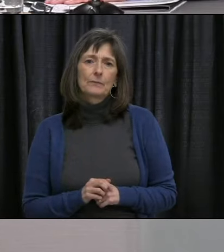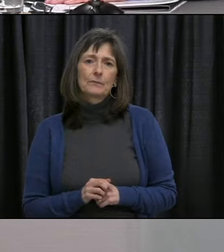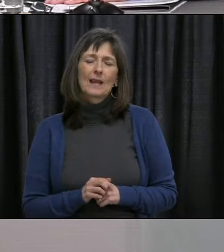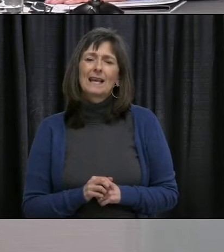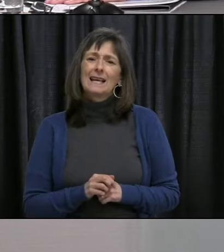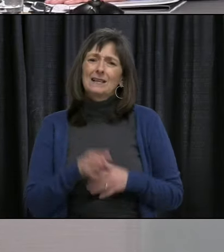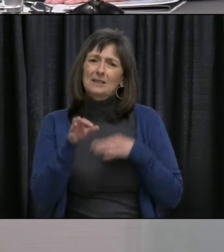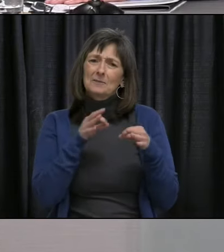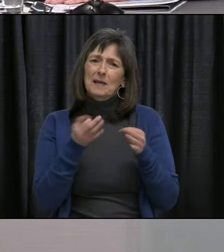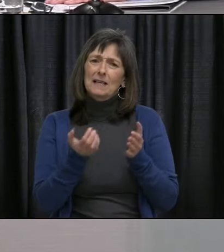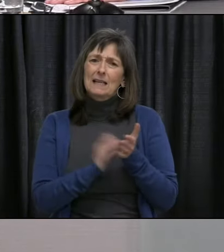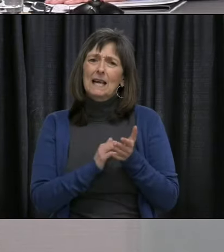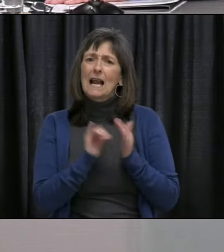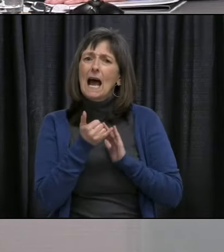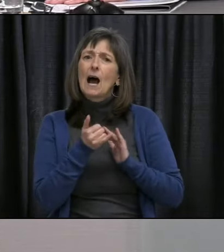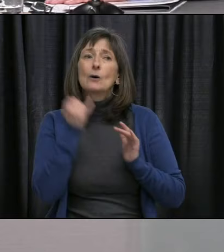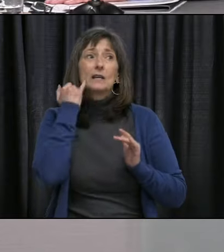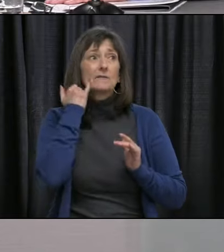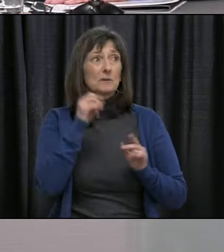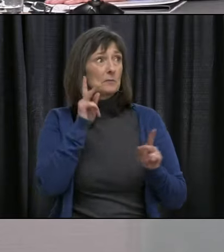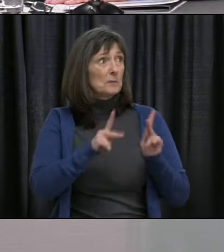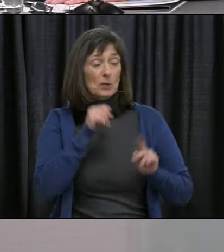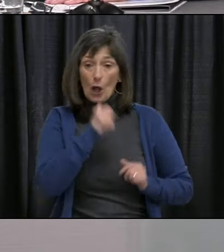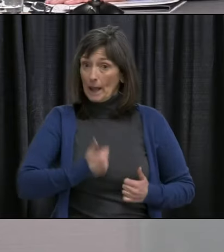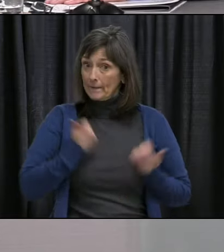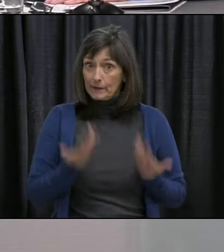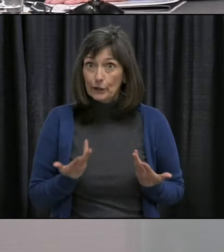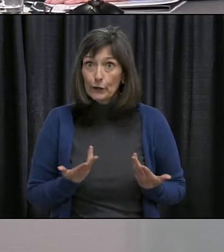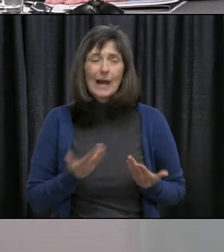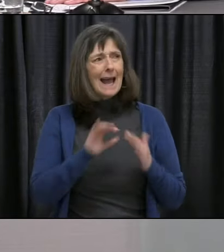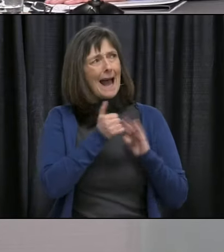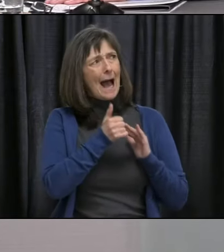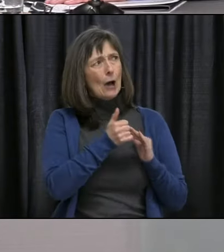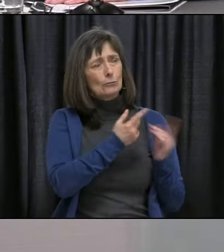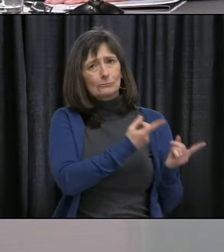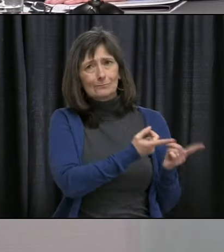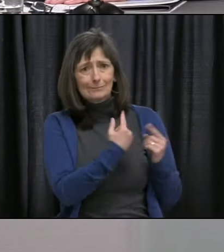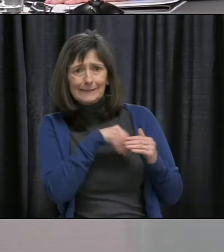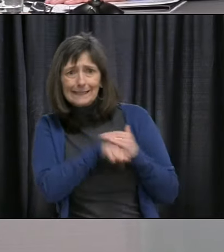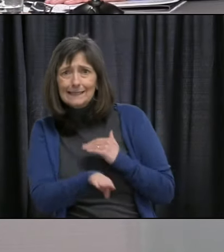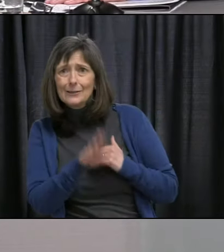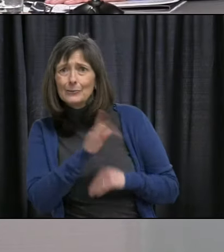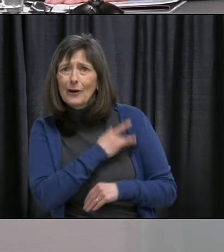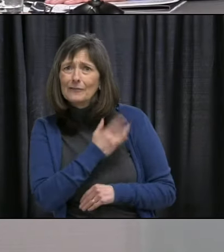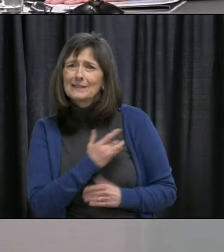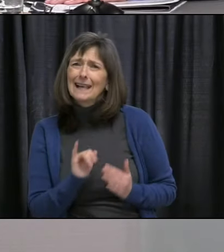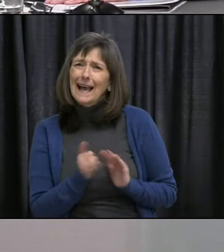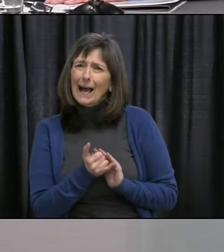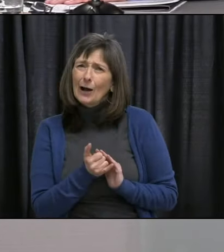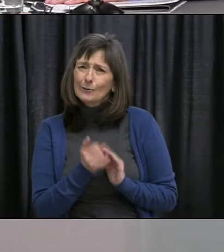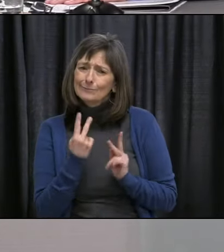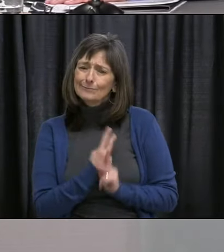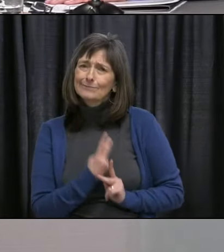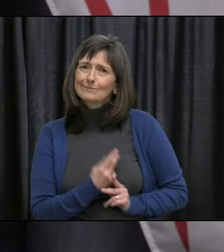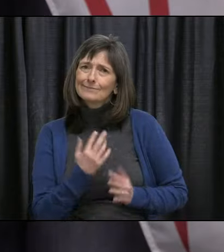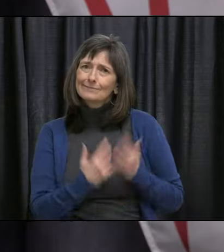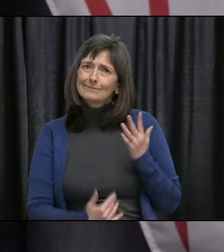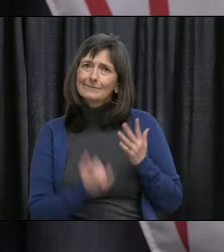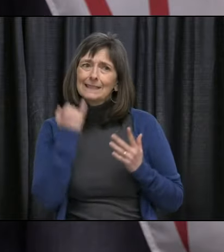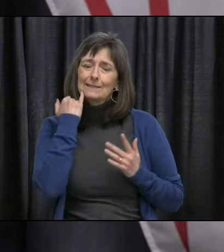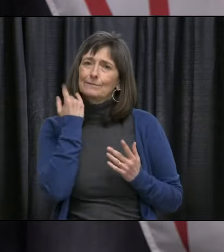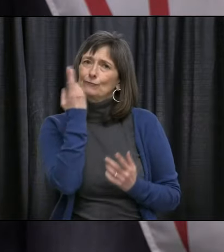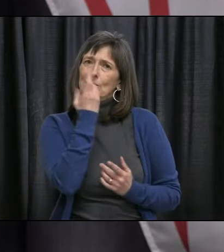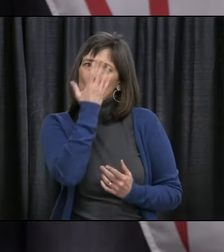province? Sure. Thanks for that question. So we would consider